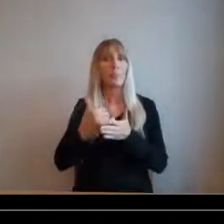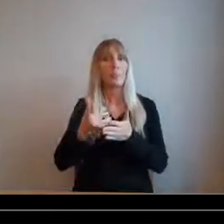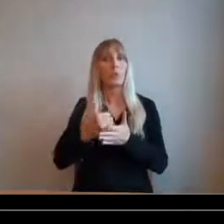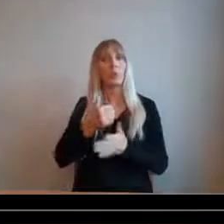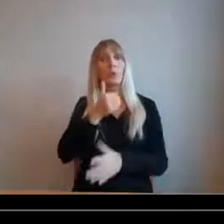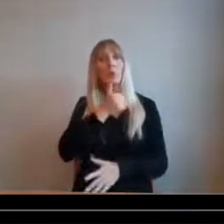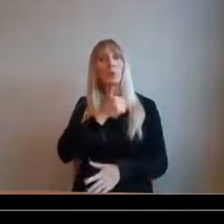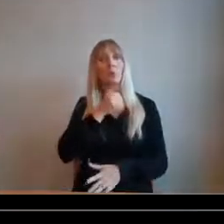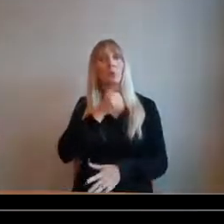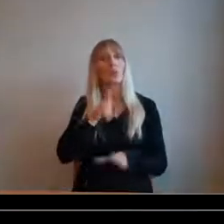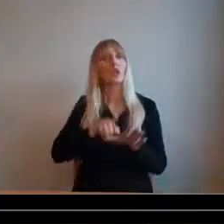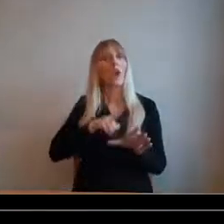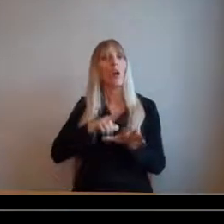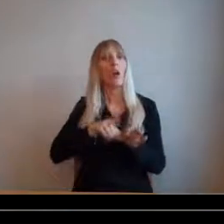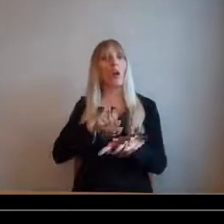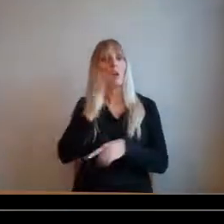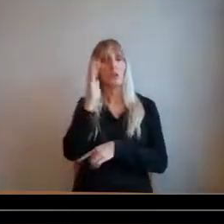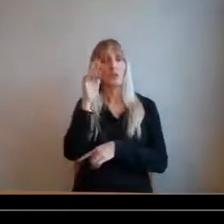trees.